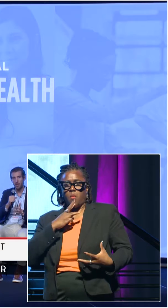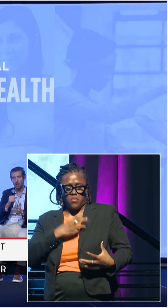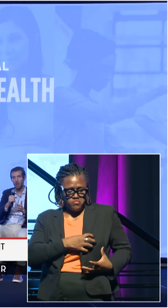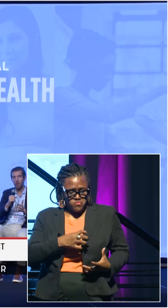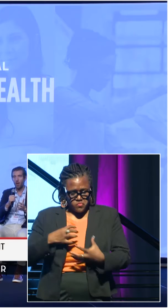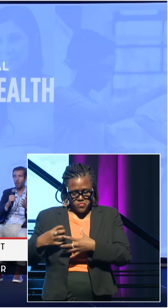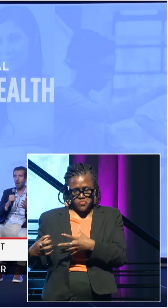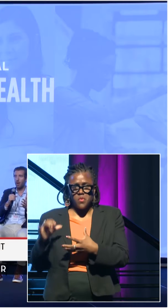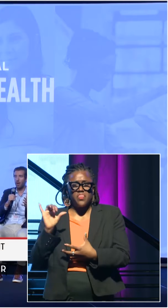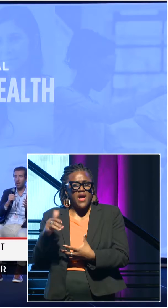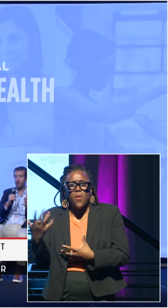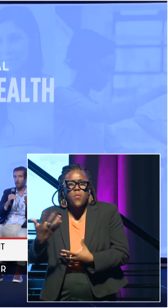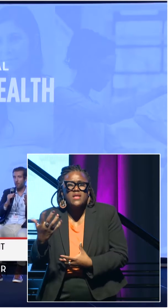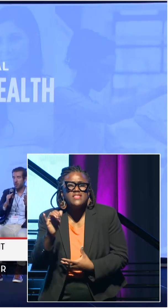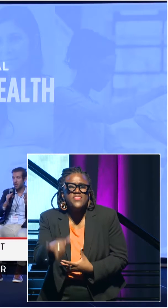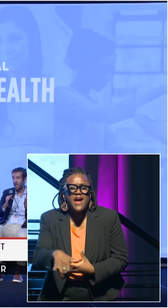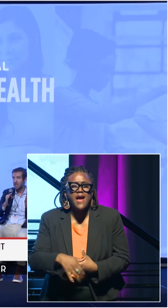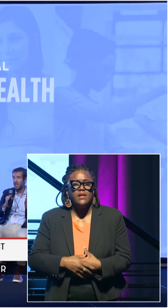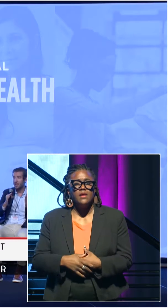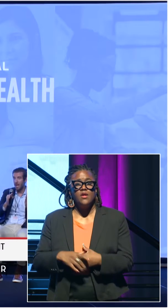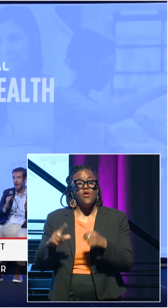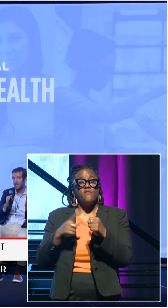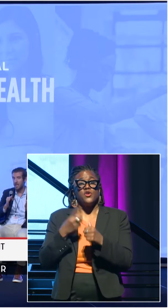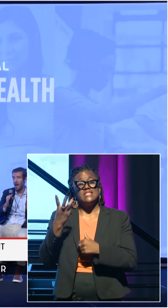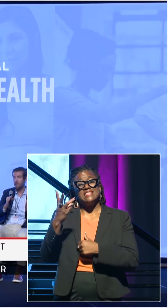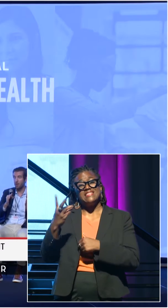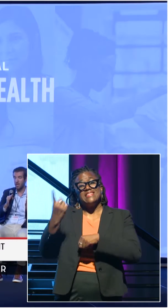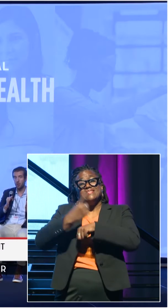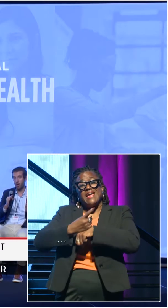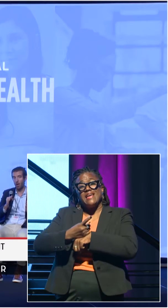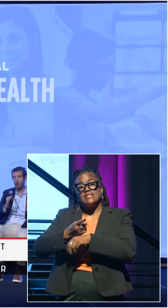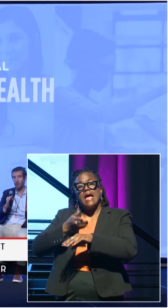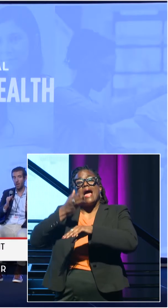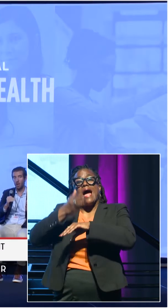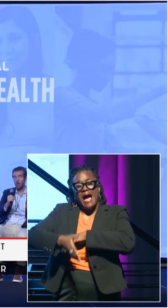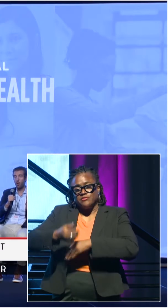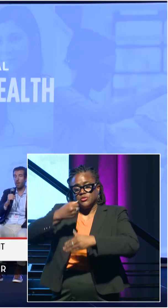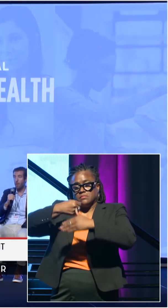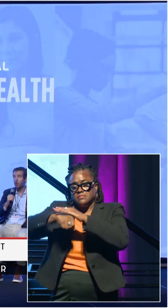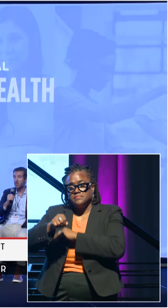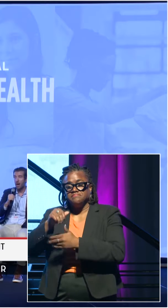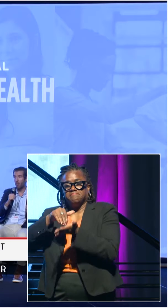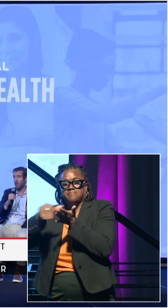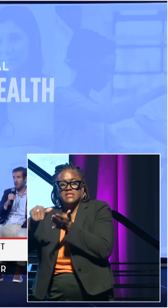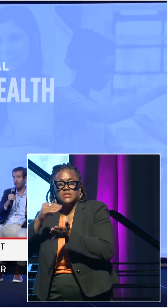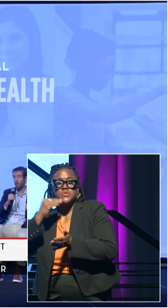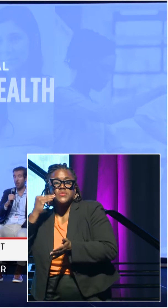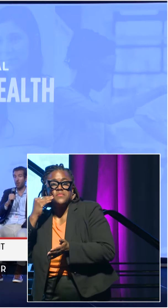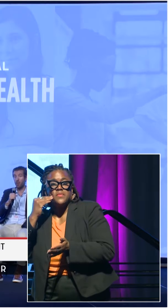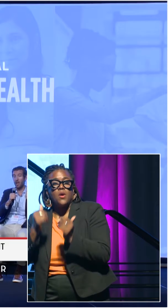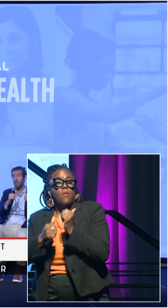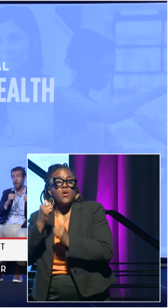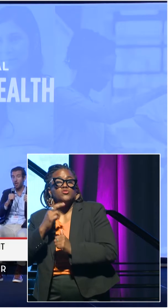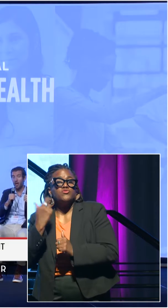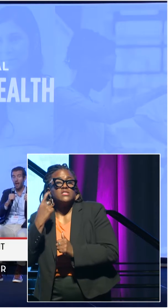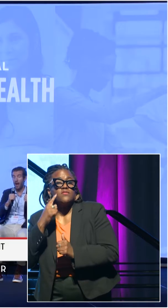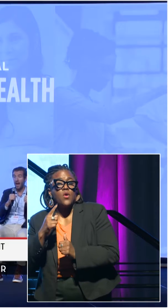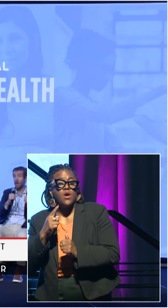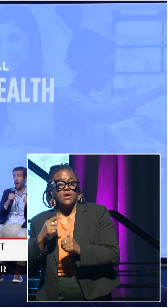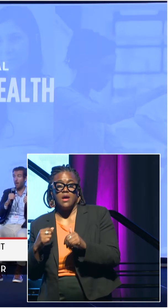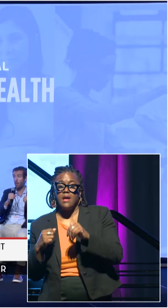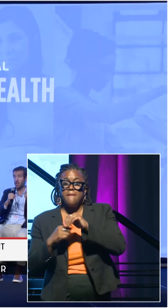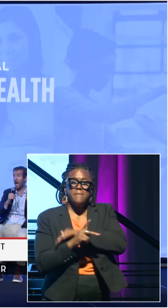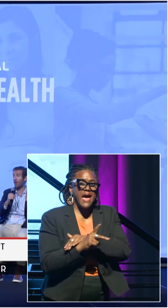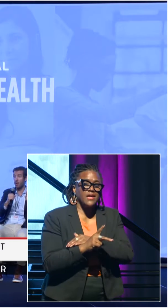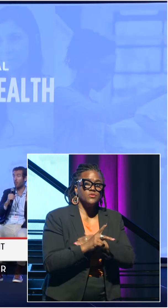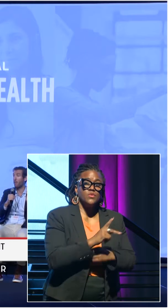postpartum hypertension? Well, the first 16 days after discharge, you are most at risk for both a readmission